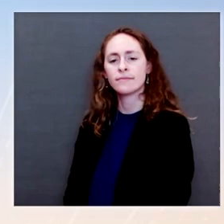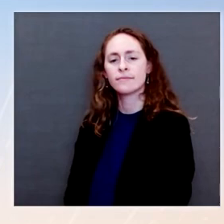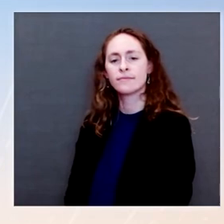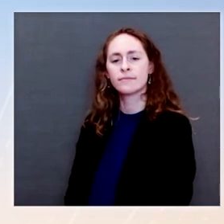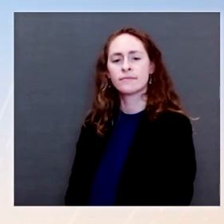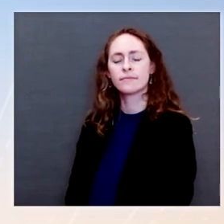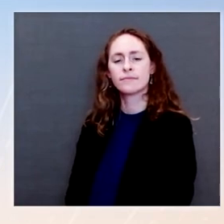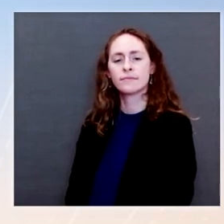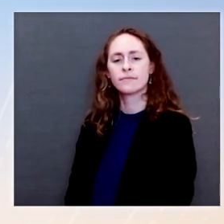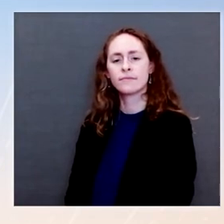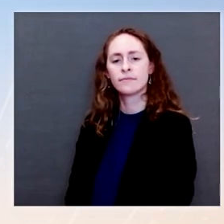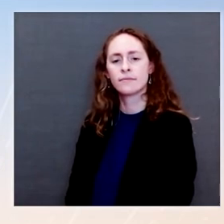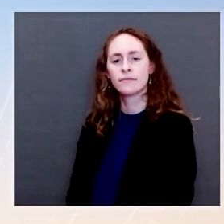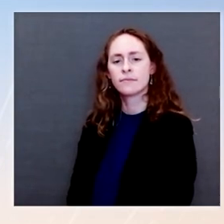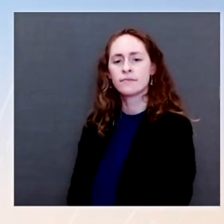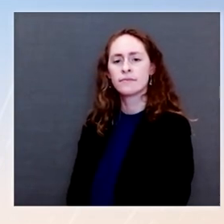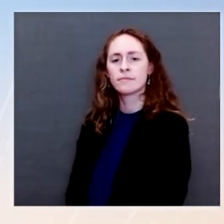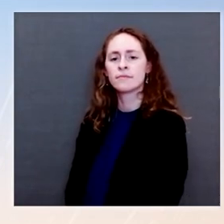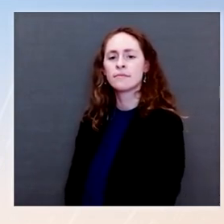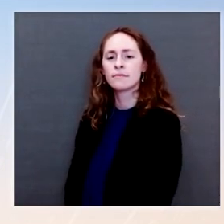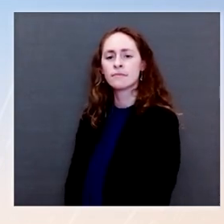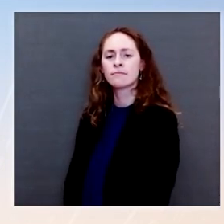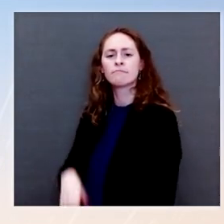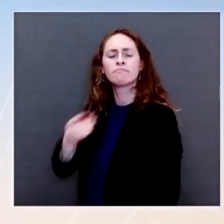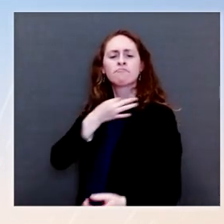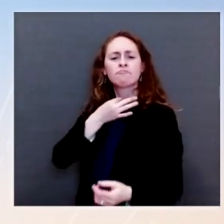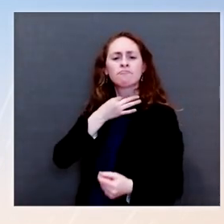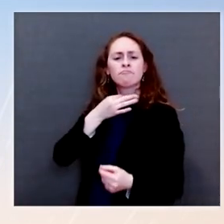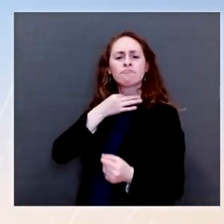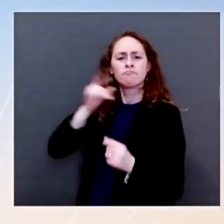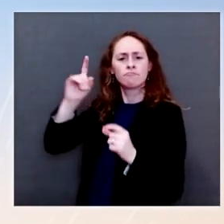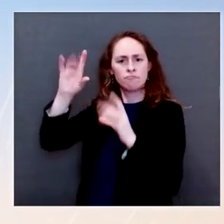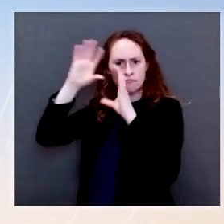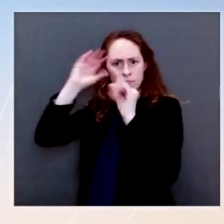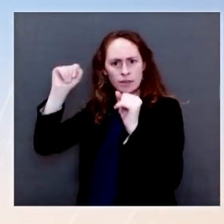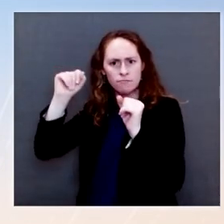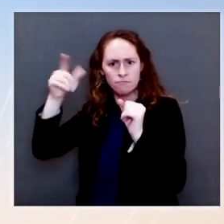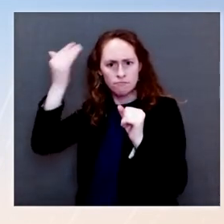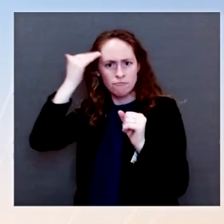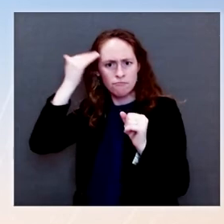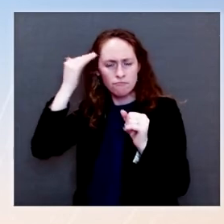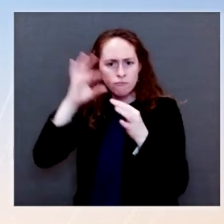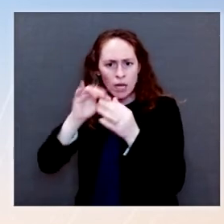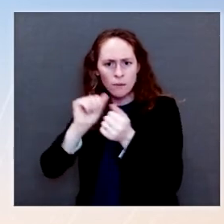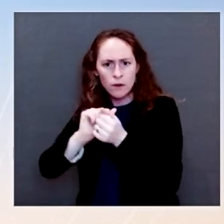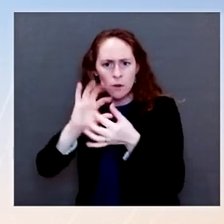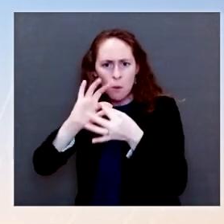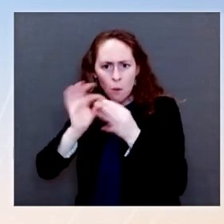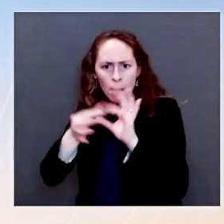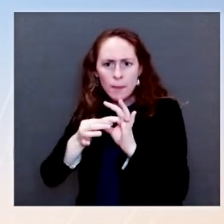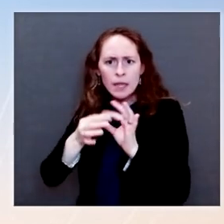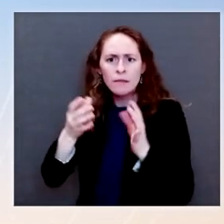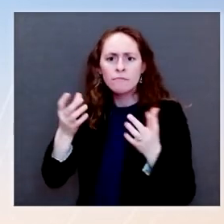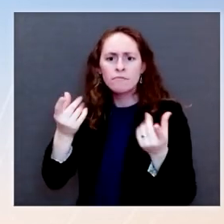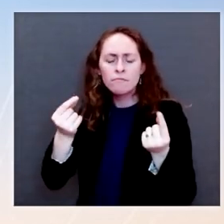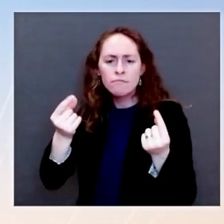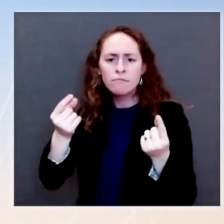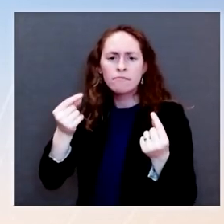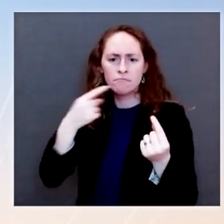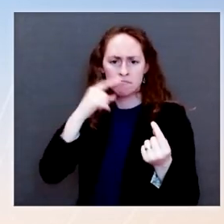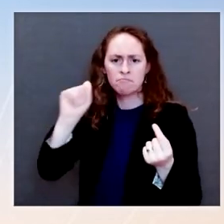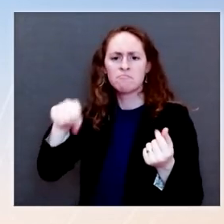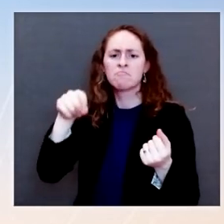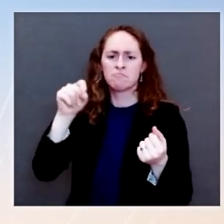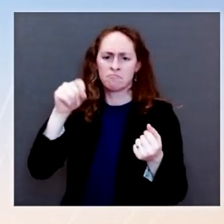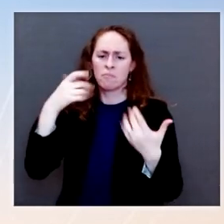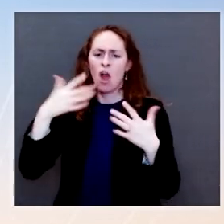call. Will there be any conversations between the two governments explaining the decision-making? Certainly lower level than President Biden. They were